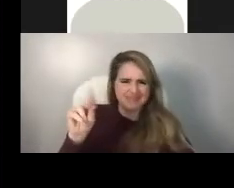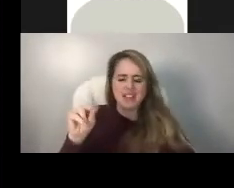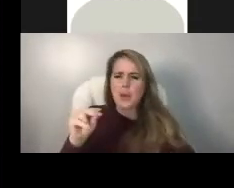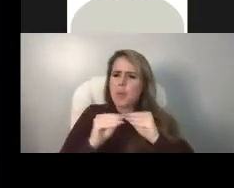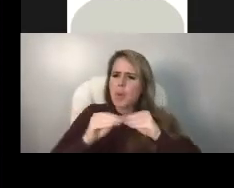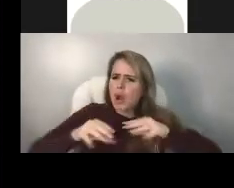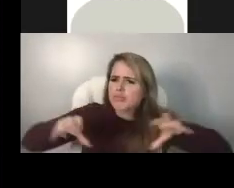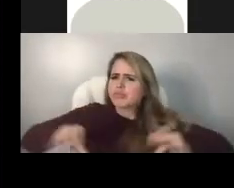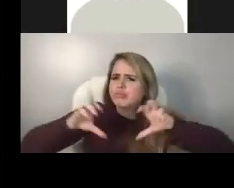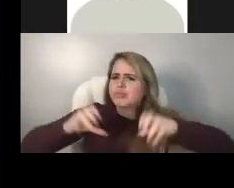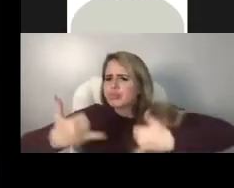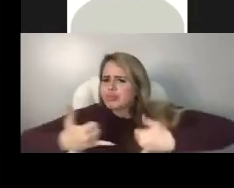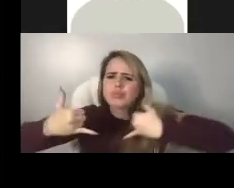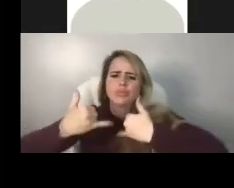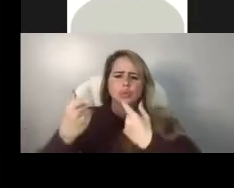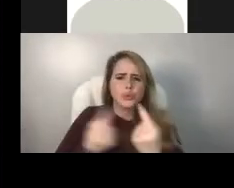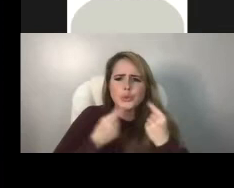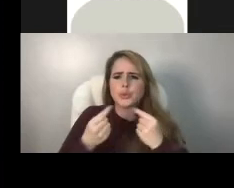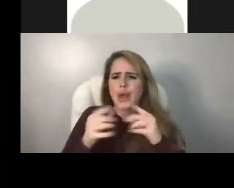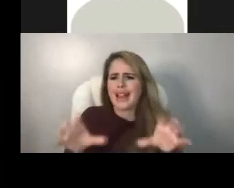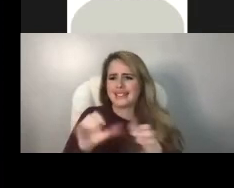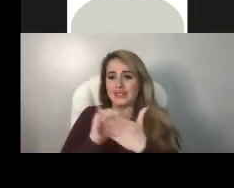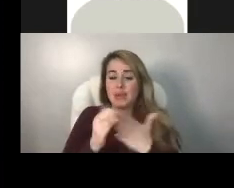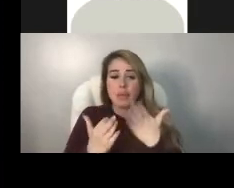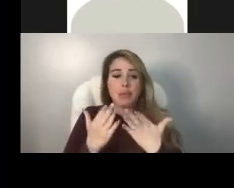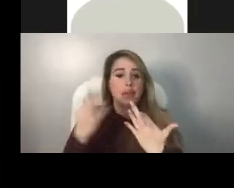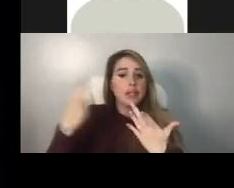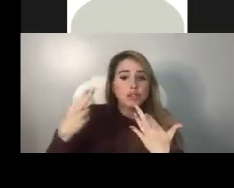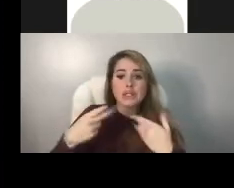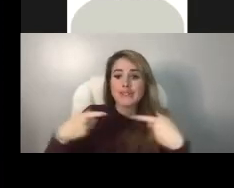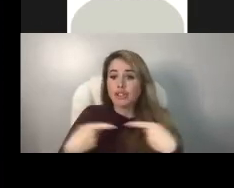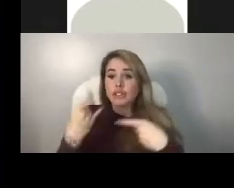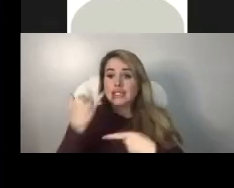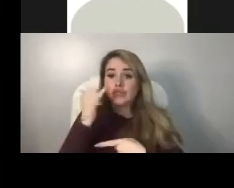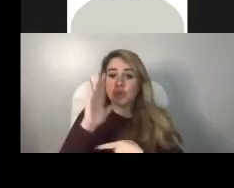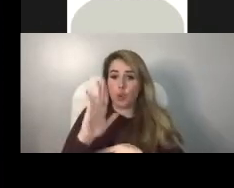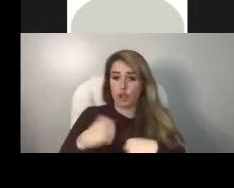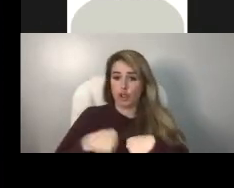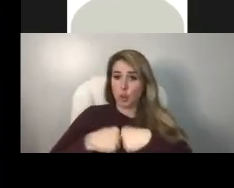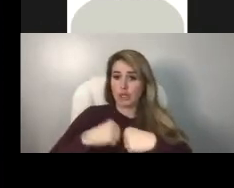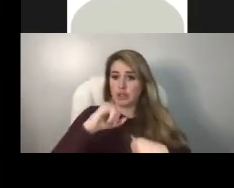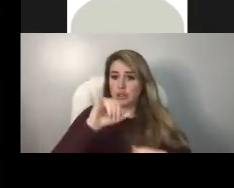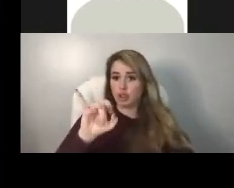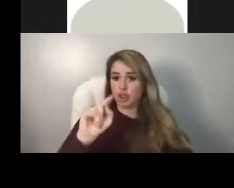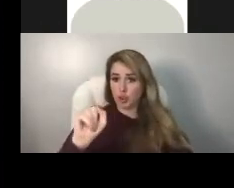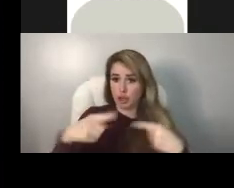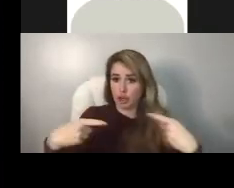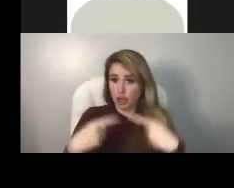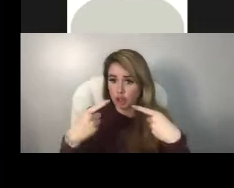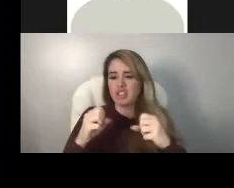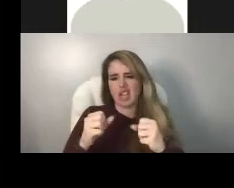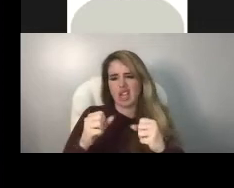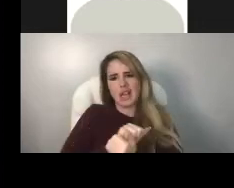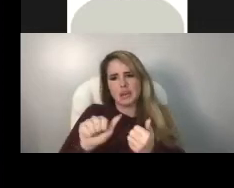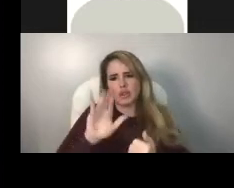Arthritis can be related to a history of injury. If you damage your joint, then you can damage that cartilage, and the